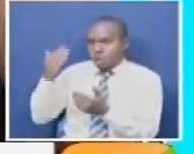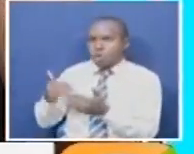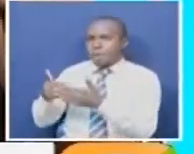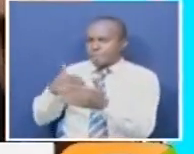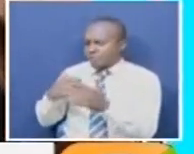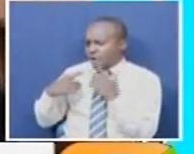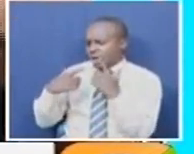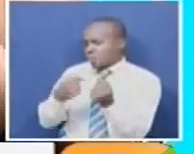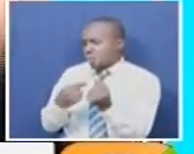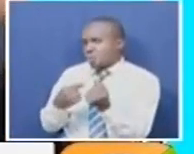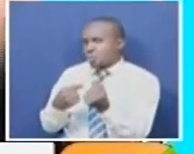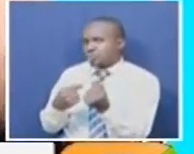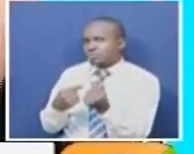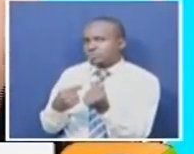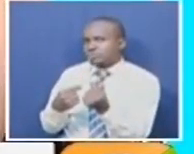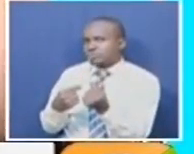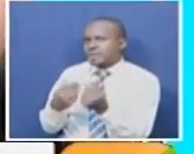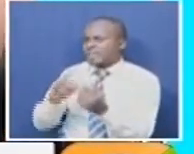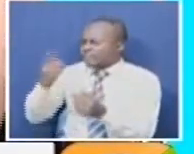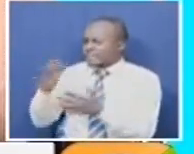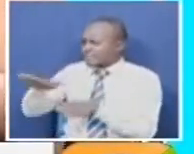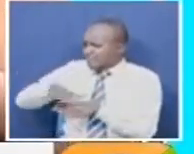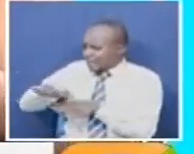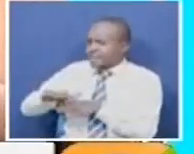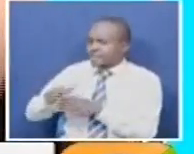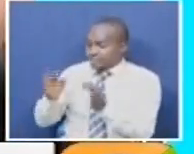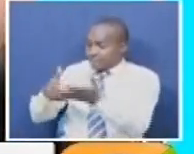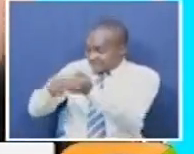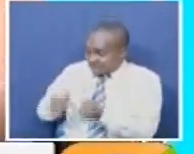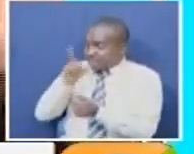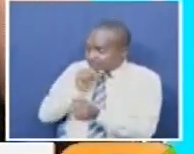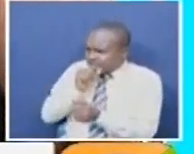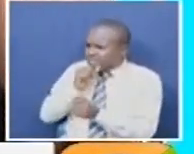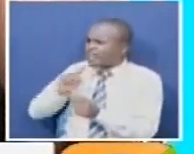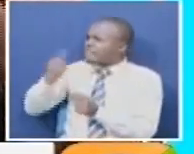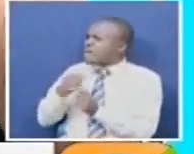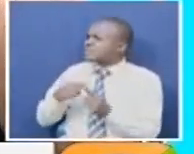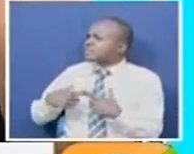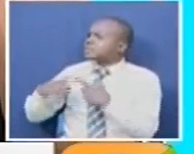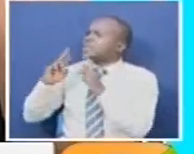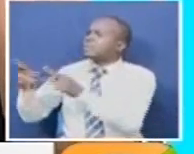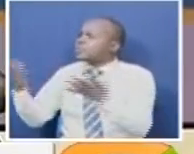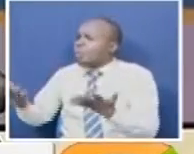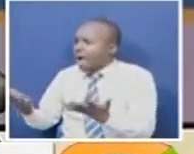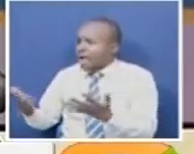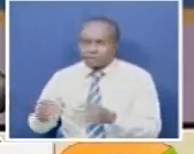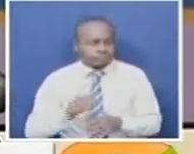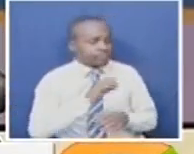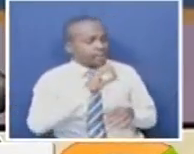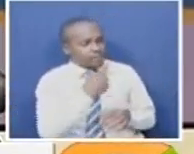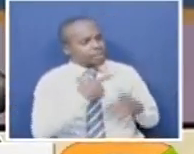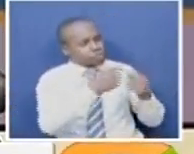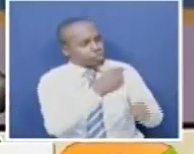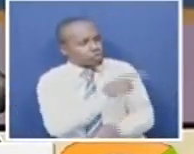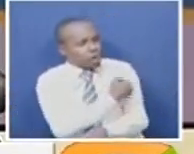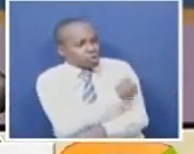go to, rather, where's the first place I should go? What should I do first of all so that I don't interfere with the evidence? Go to a hospital